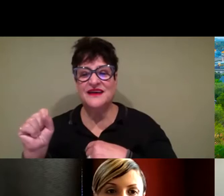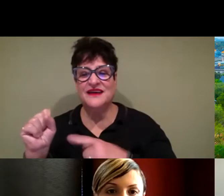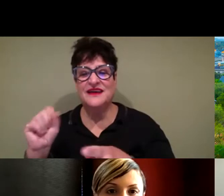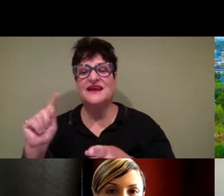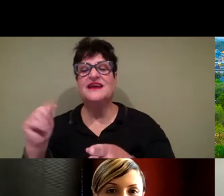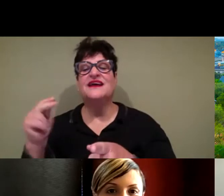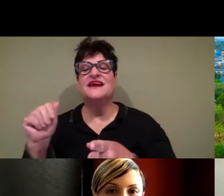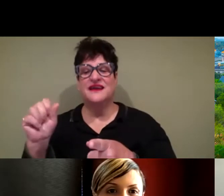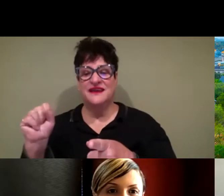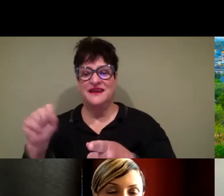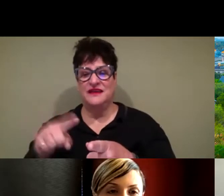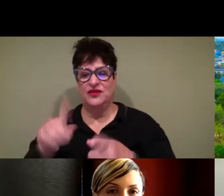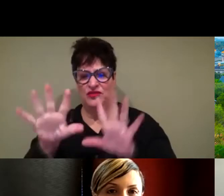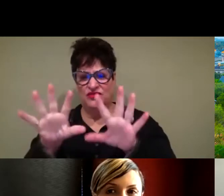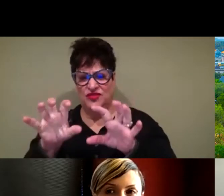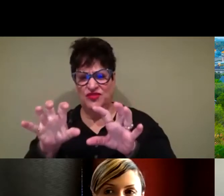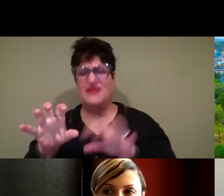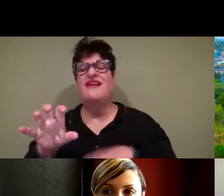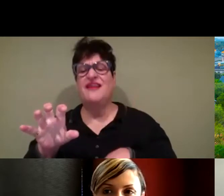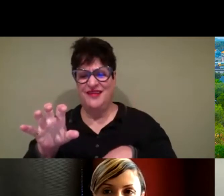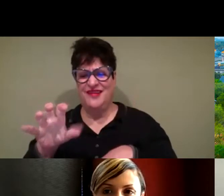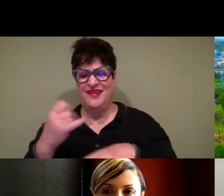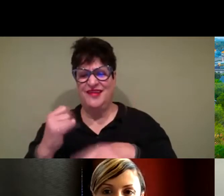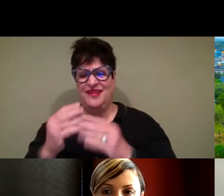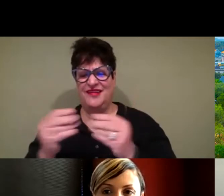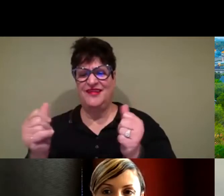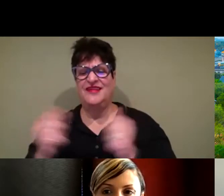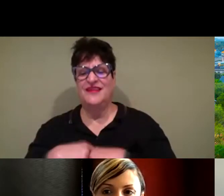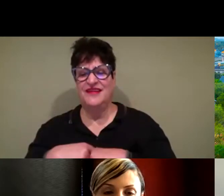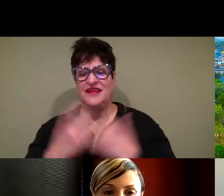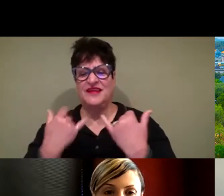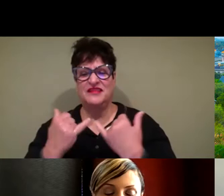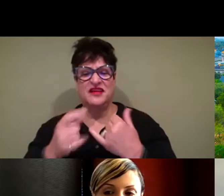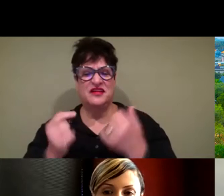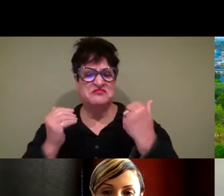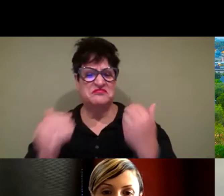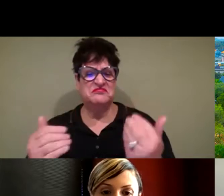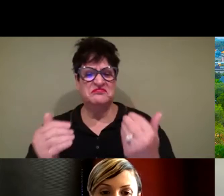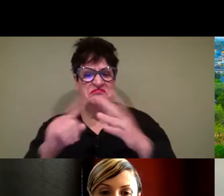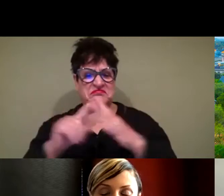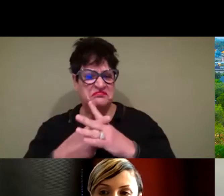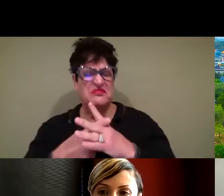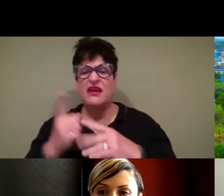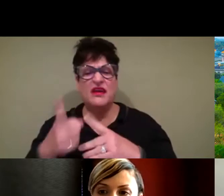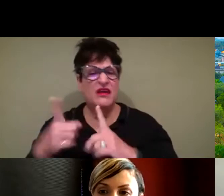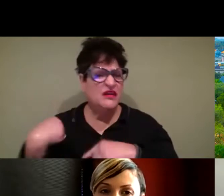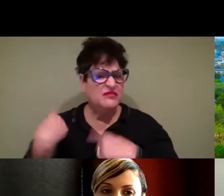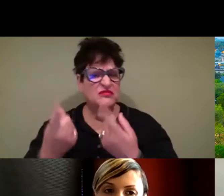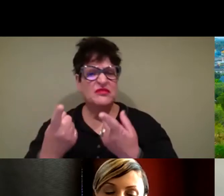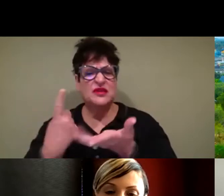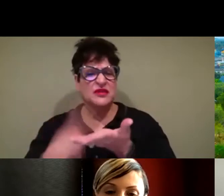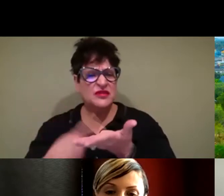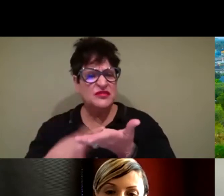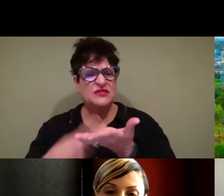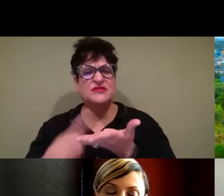Tom, there you were frozen for a sec, Tom. Let's dive in. So it's been a while since we've done one of the Zoom